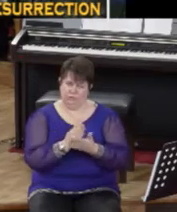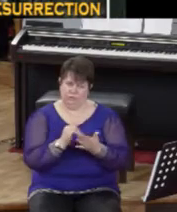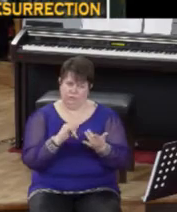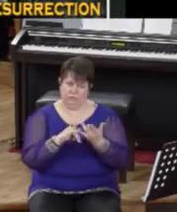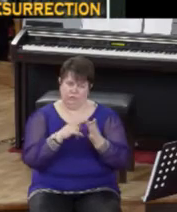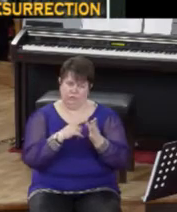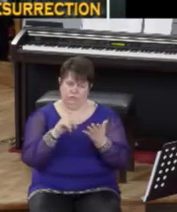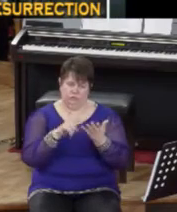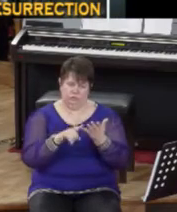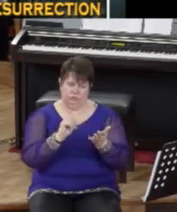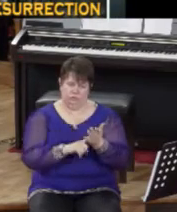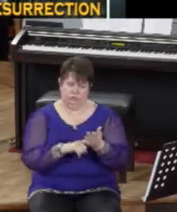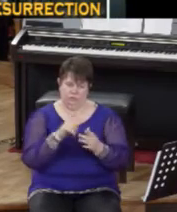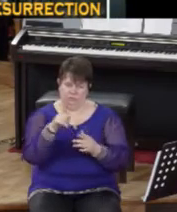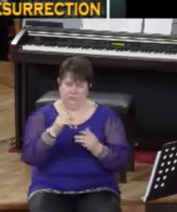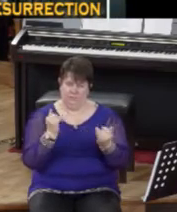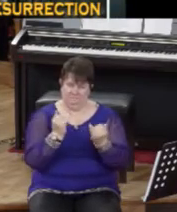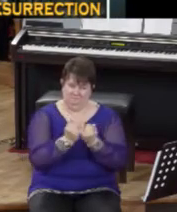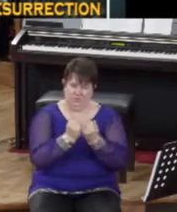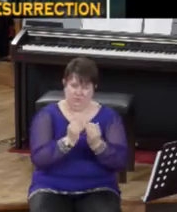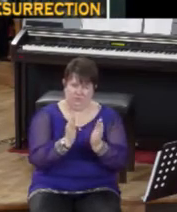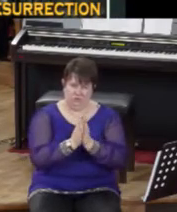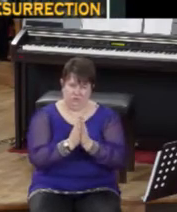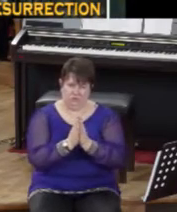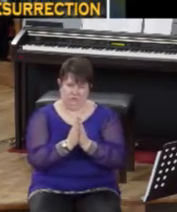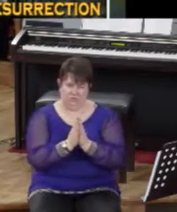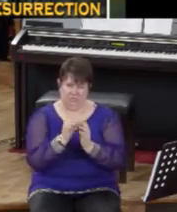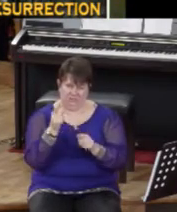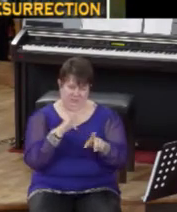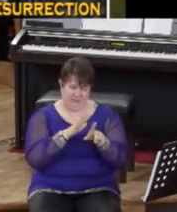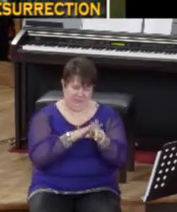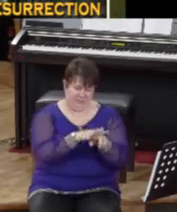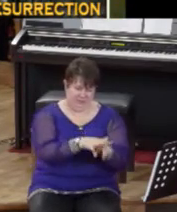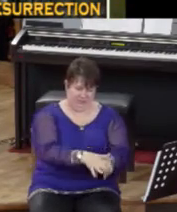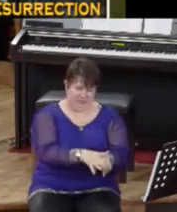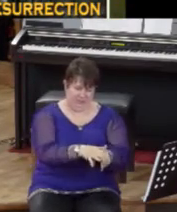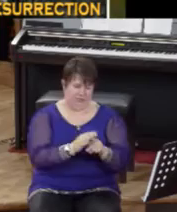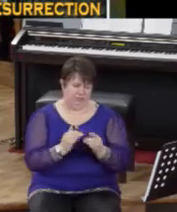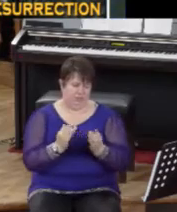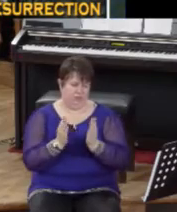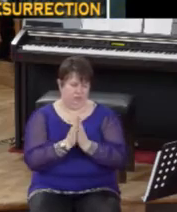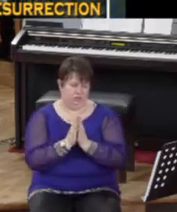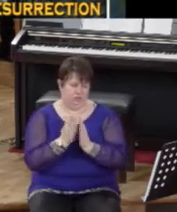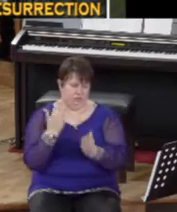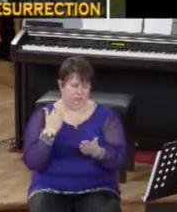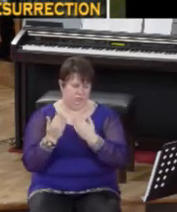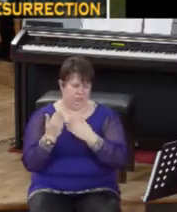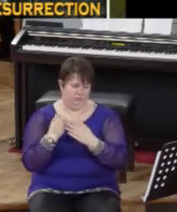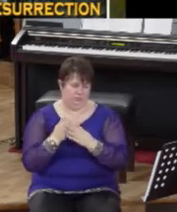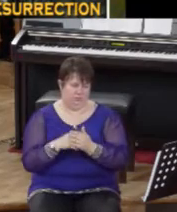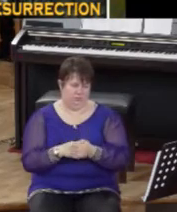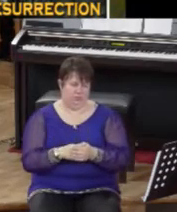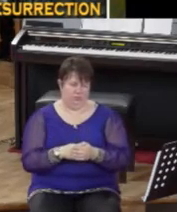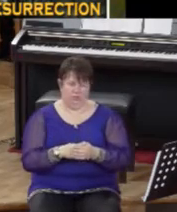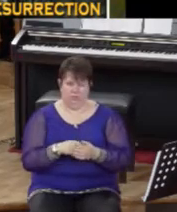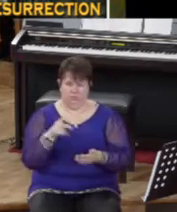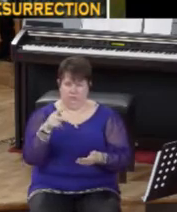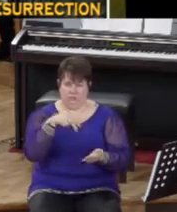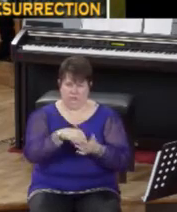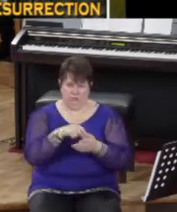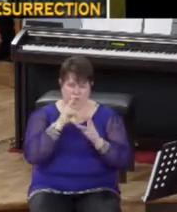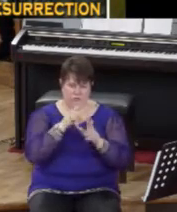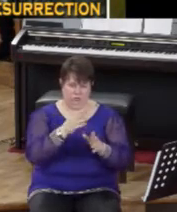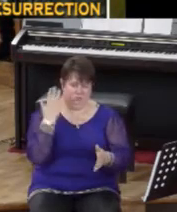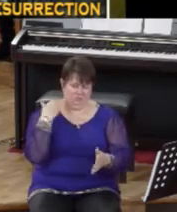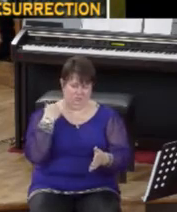He opposed the church. He persecuted the church. He stood and watched as people were